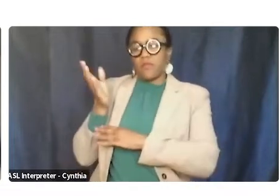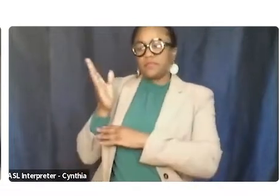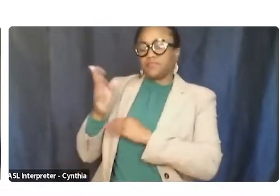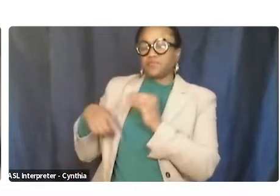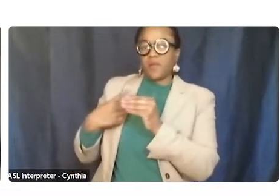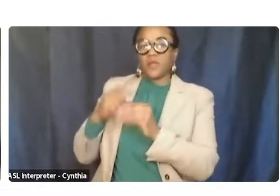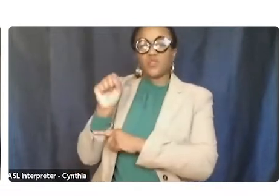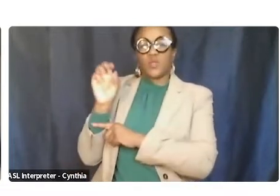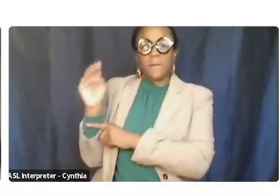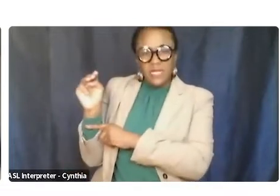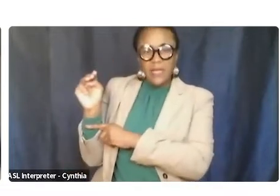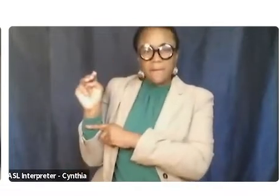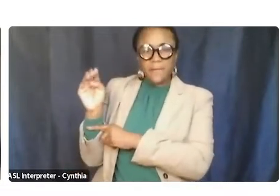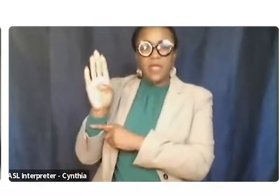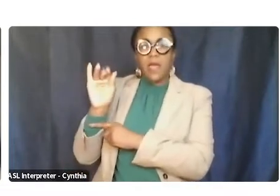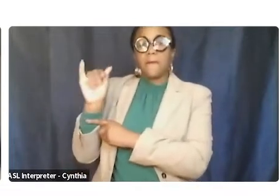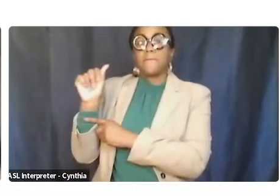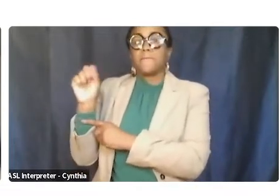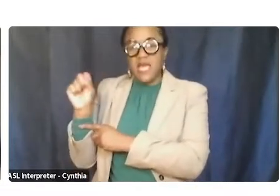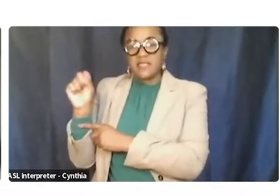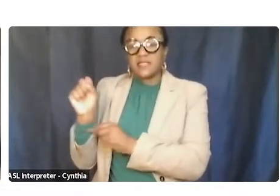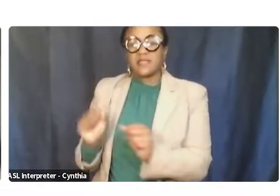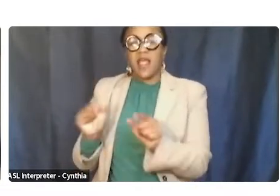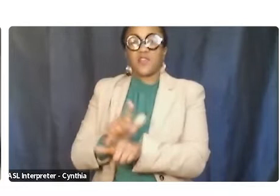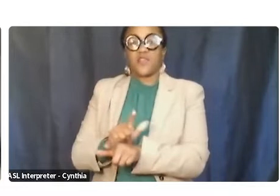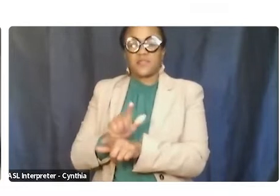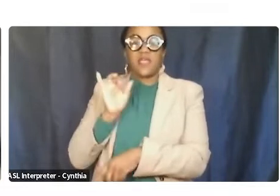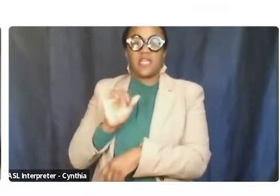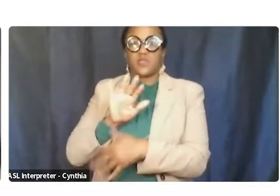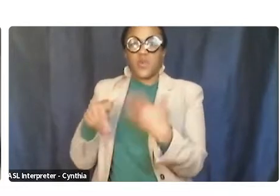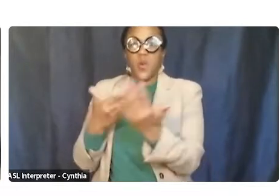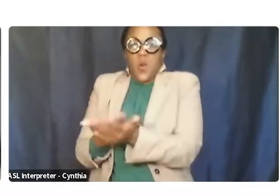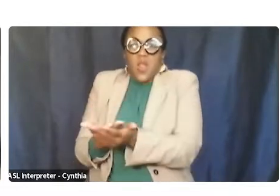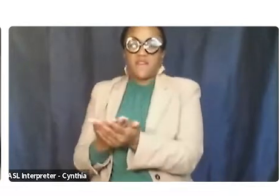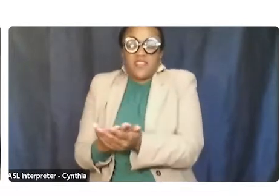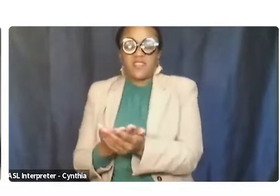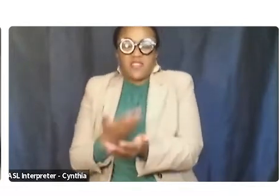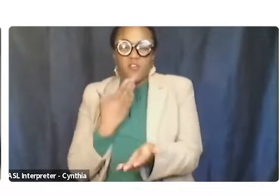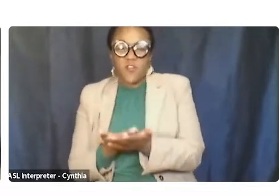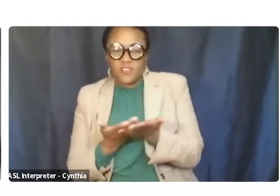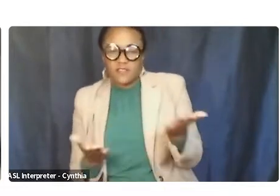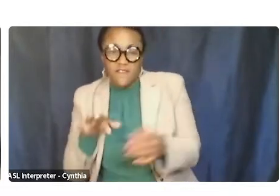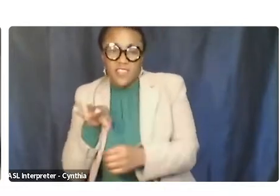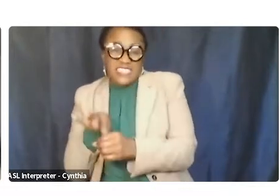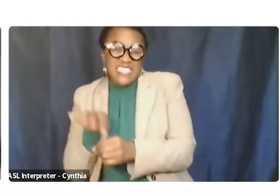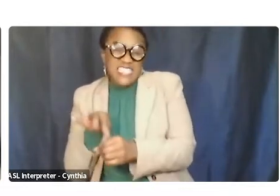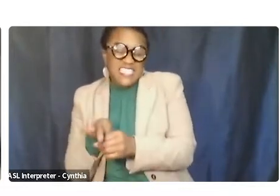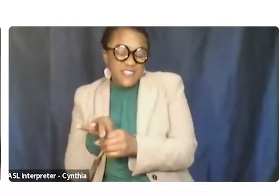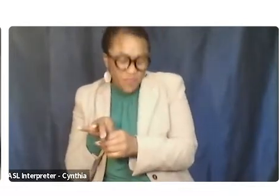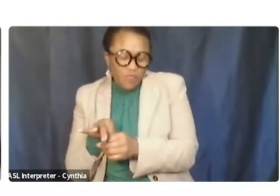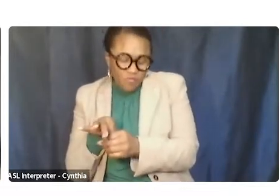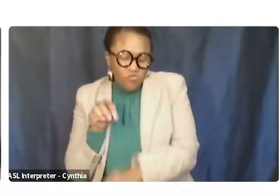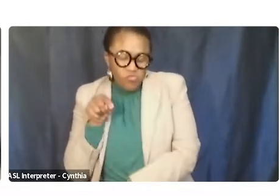social media and bias algorithms. This is where all the spiciness is. This is where the tea is.